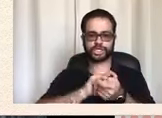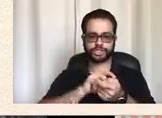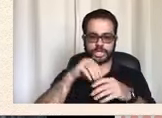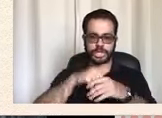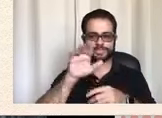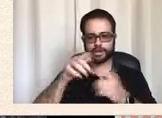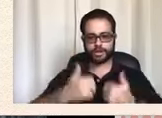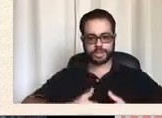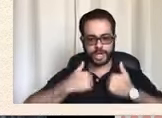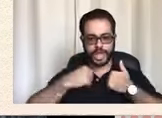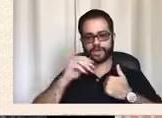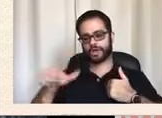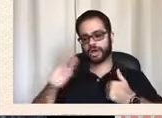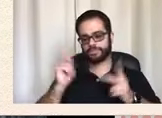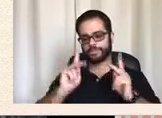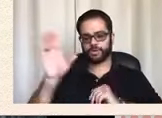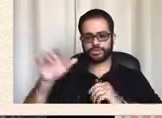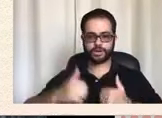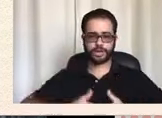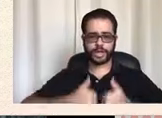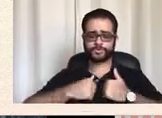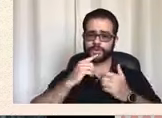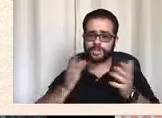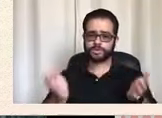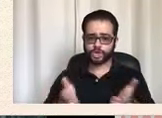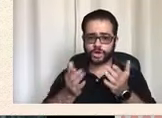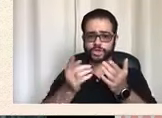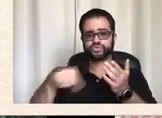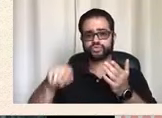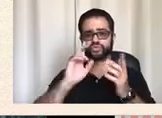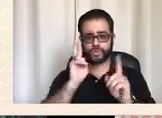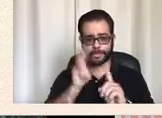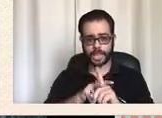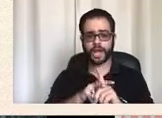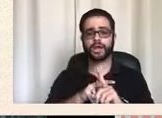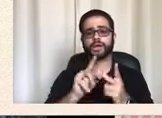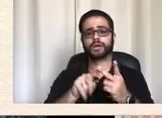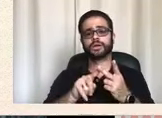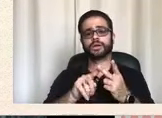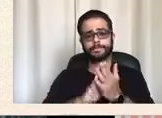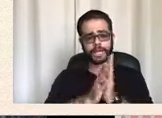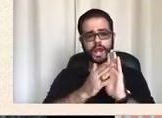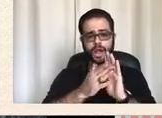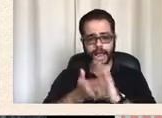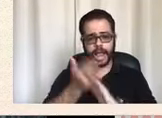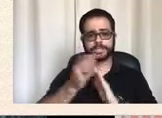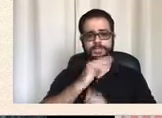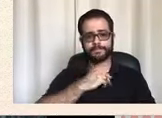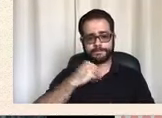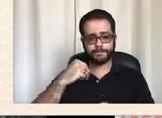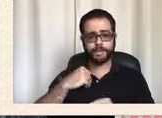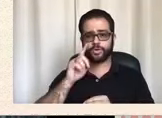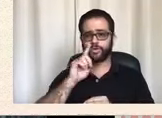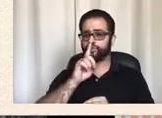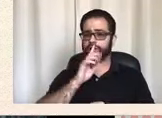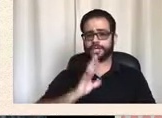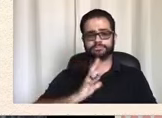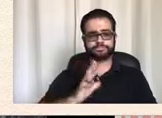others. So I encourage you to apply. I encourage you to become an active member of a very elite